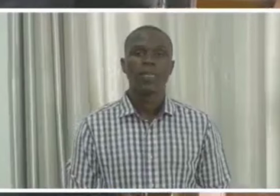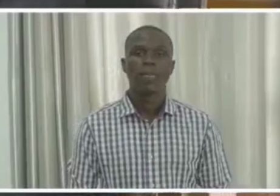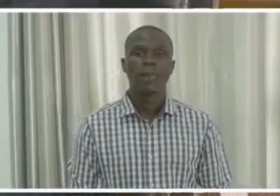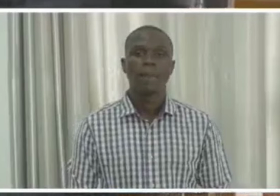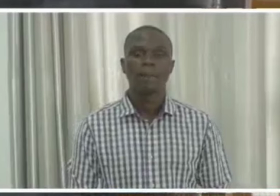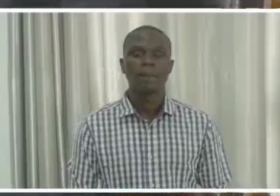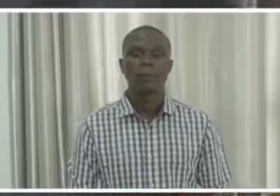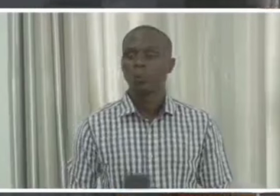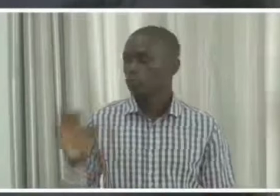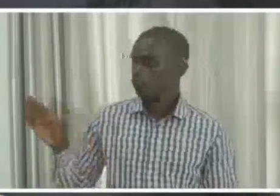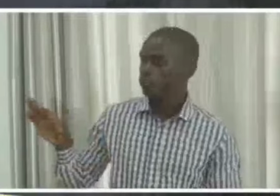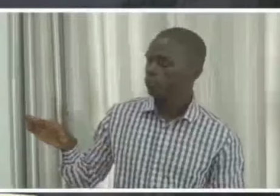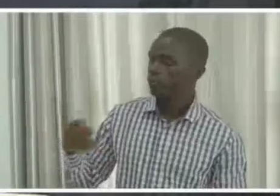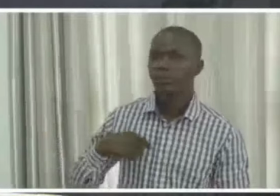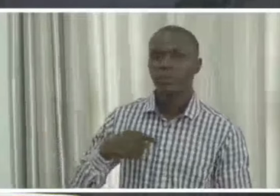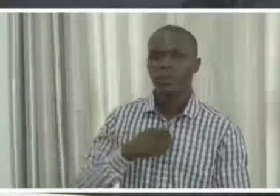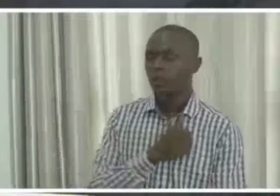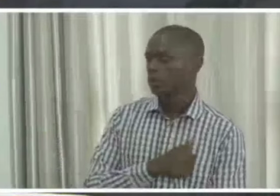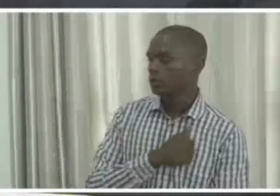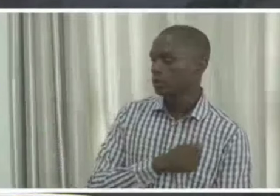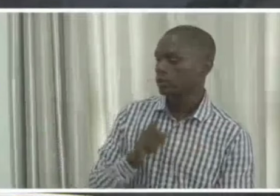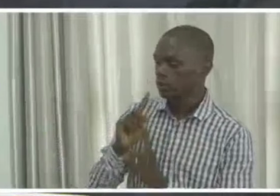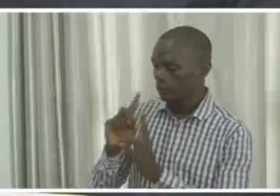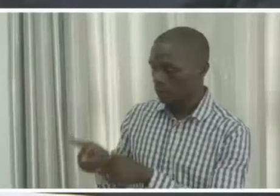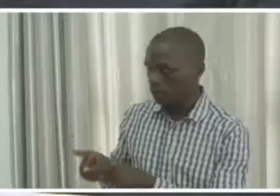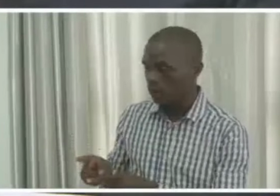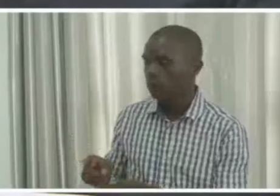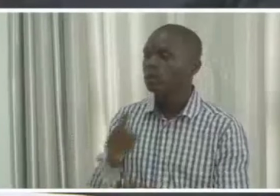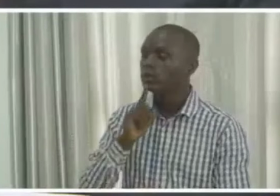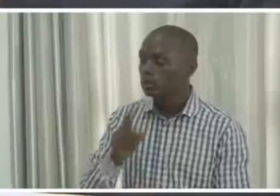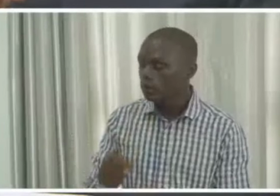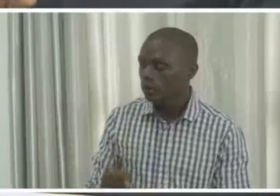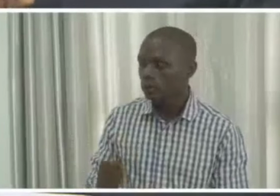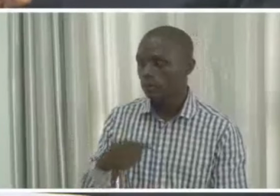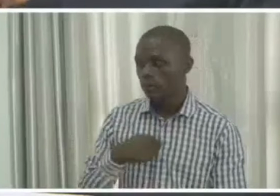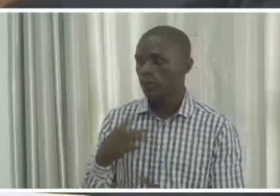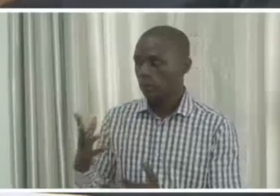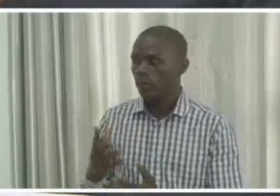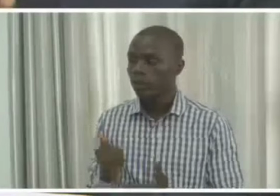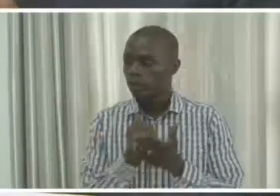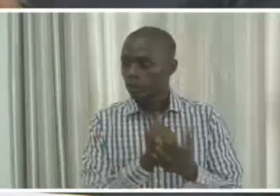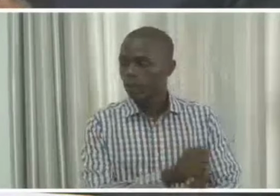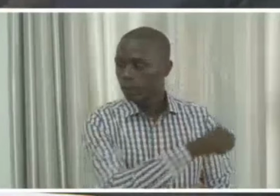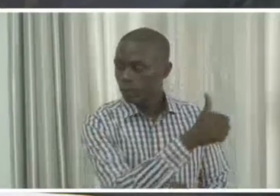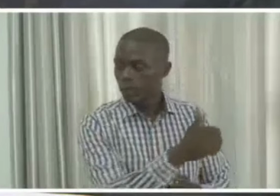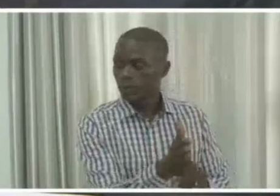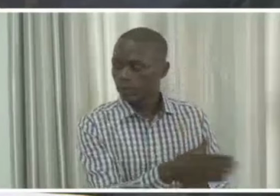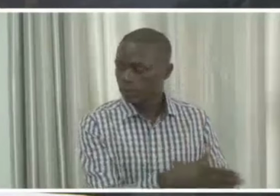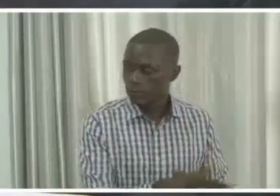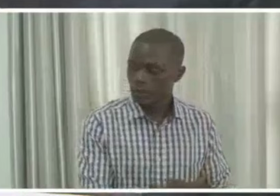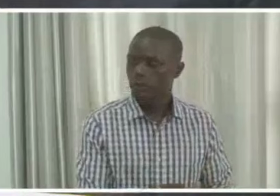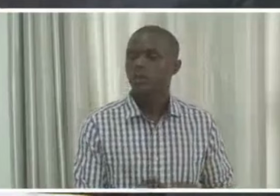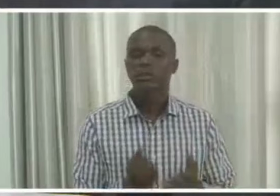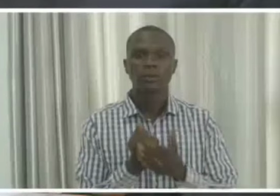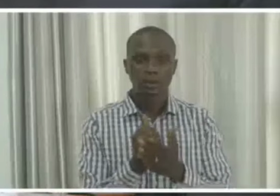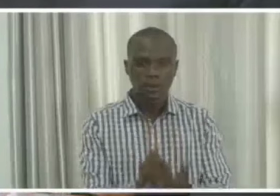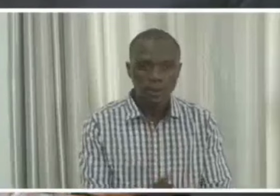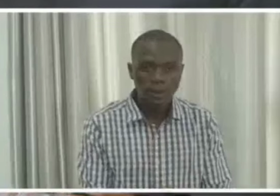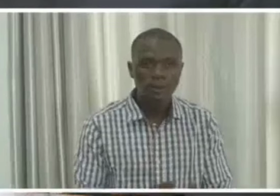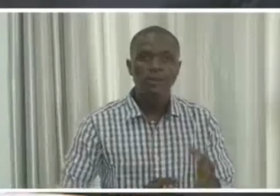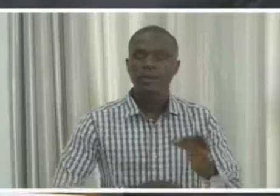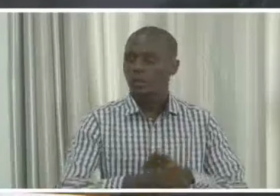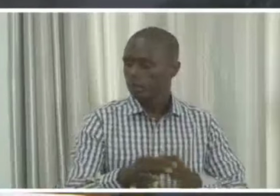for since I want to give all the other ministers a chance, but I think you don't really provide a really